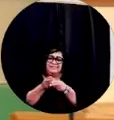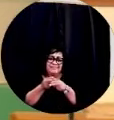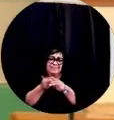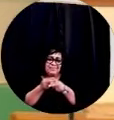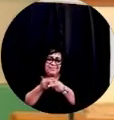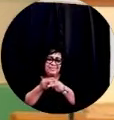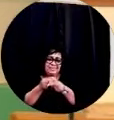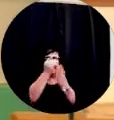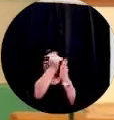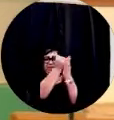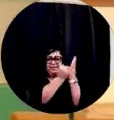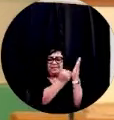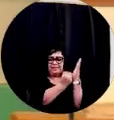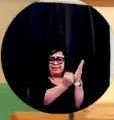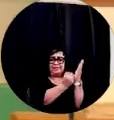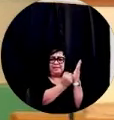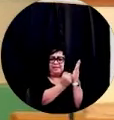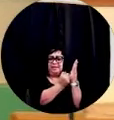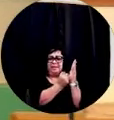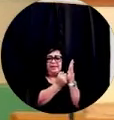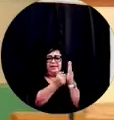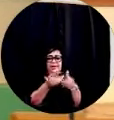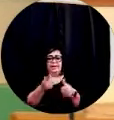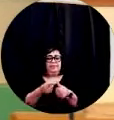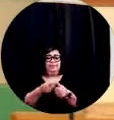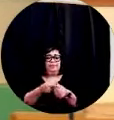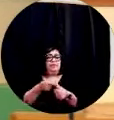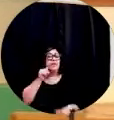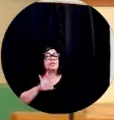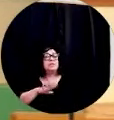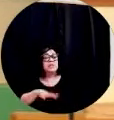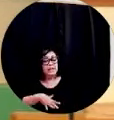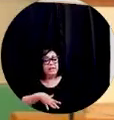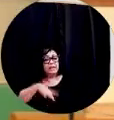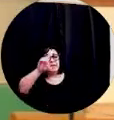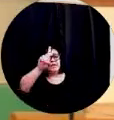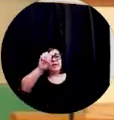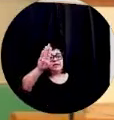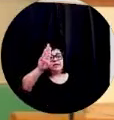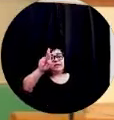Well, First Lady Debra, if we may ask the question,